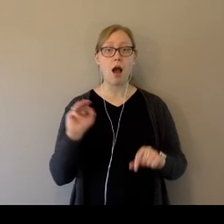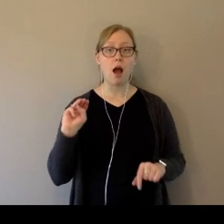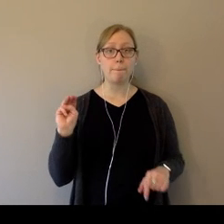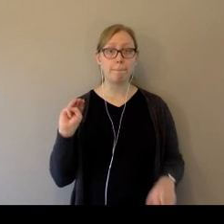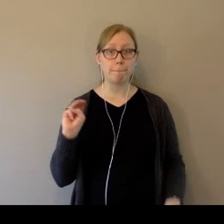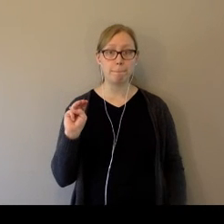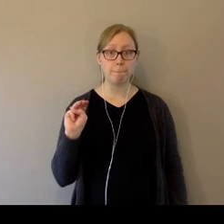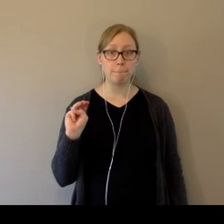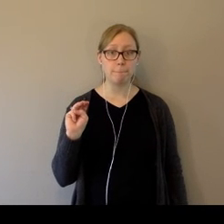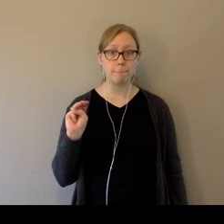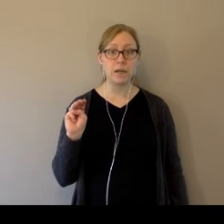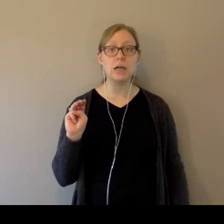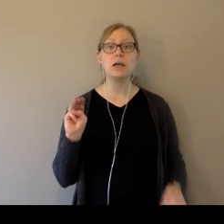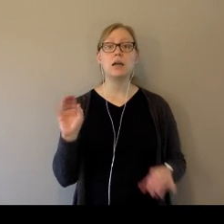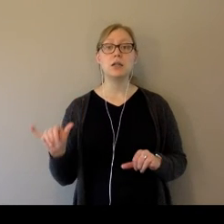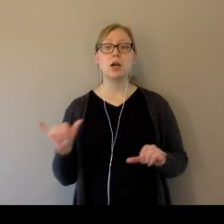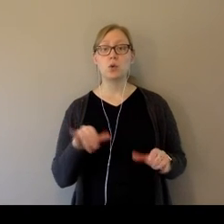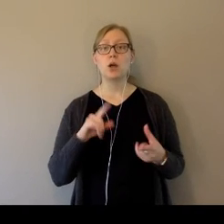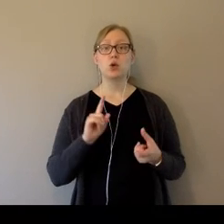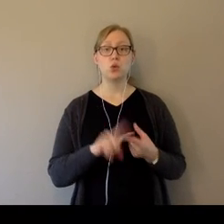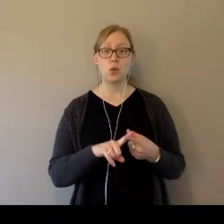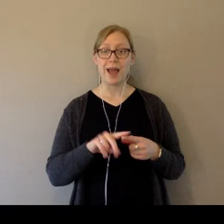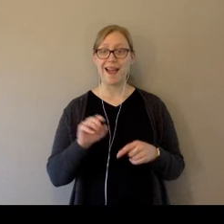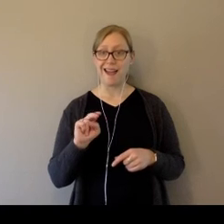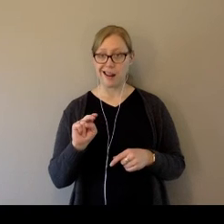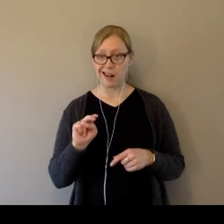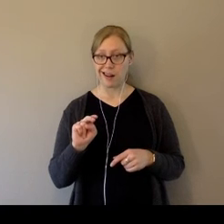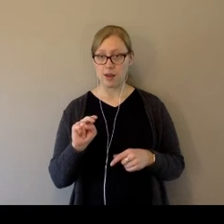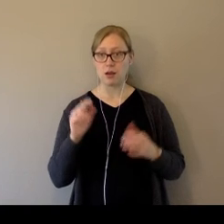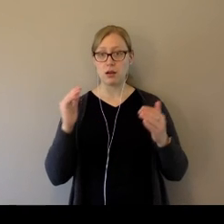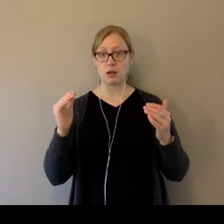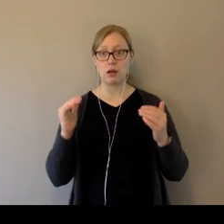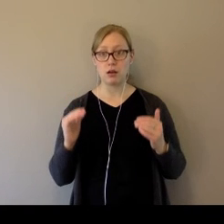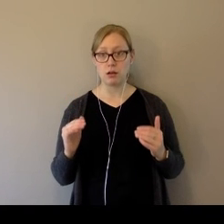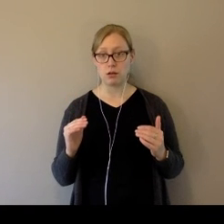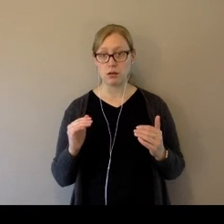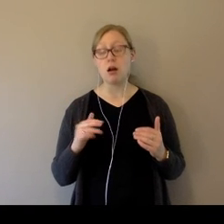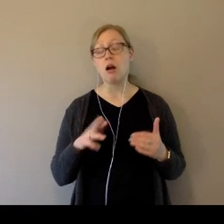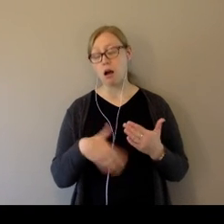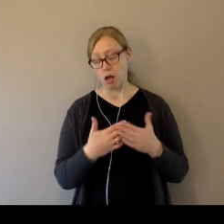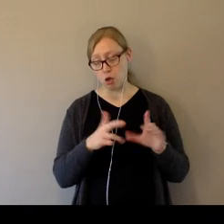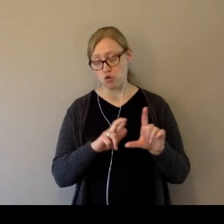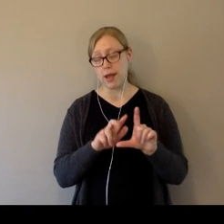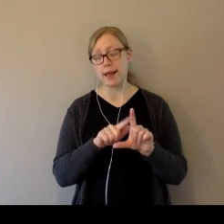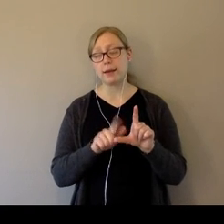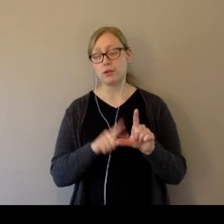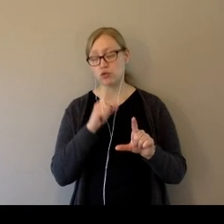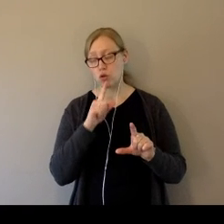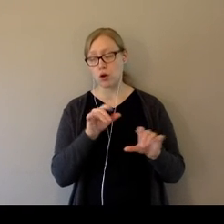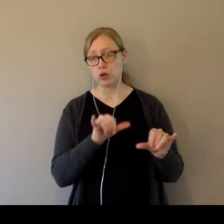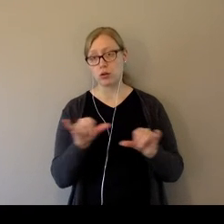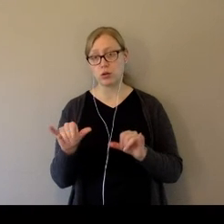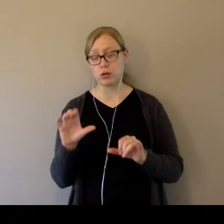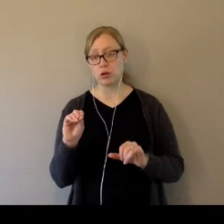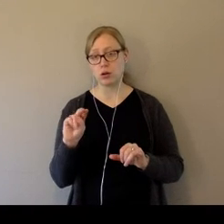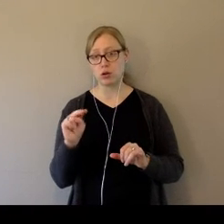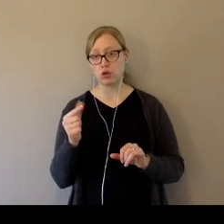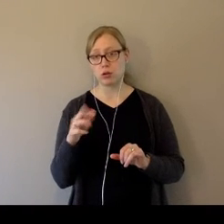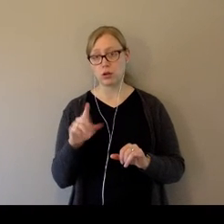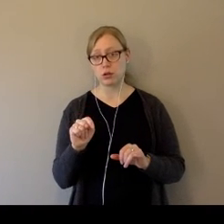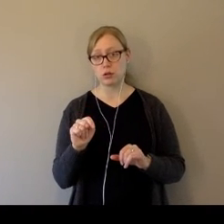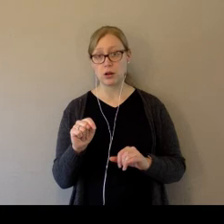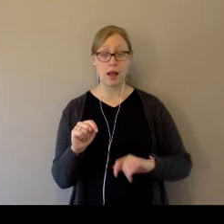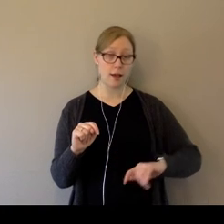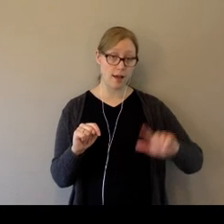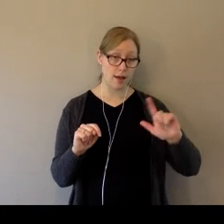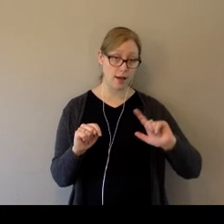is congruent to angle N because they are right angles and all right angles are congruent. We know angle L is congruent to